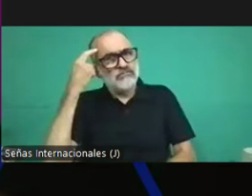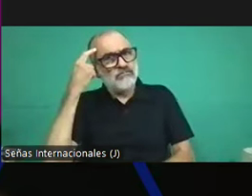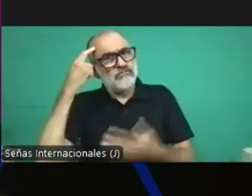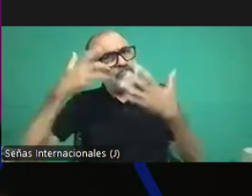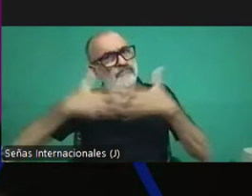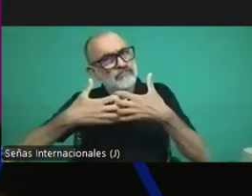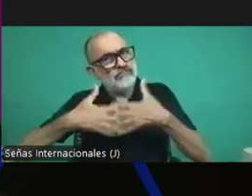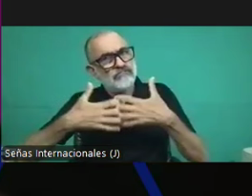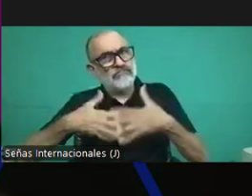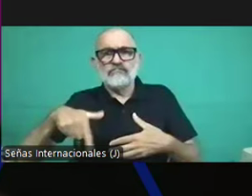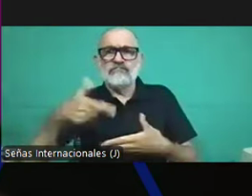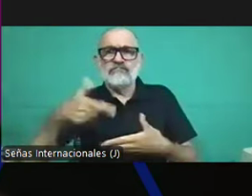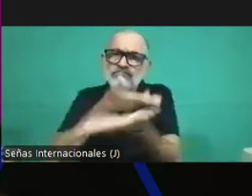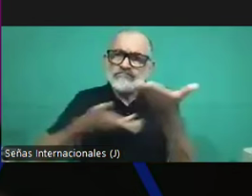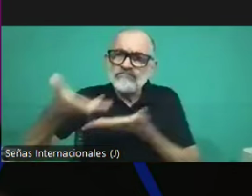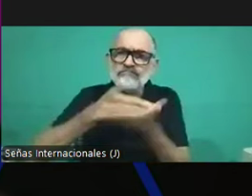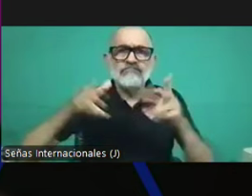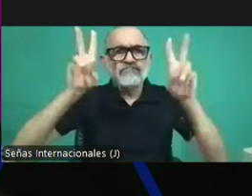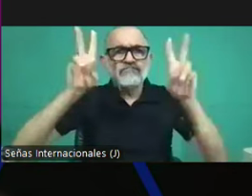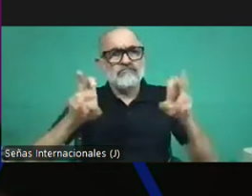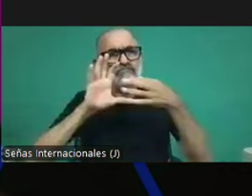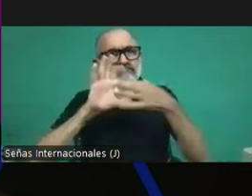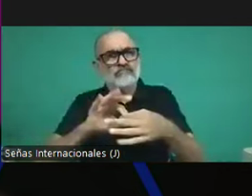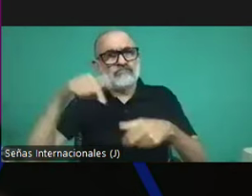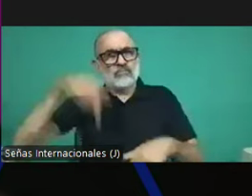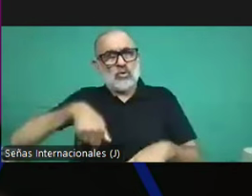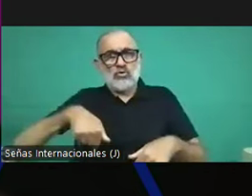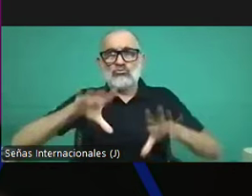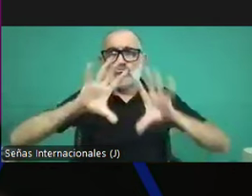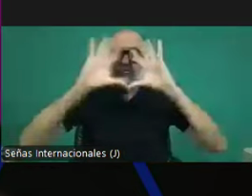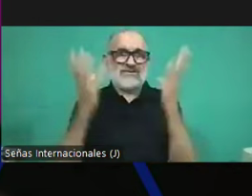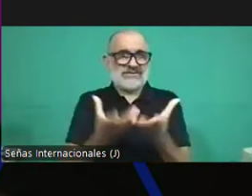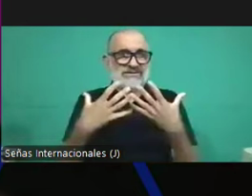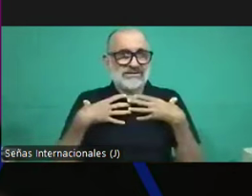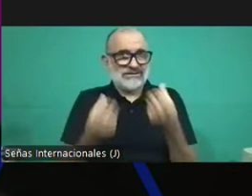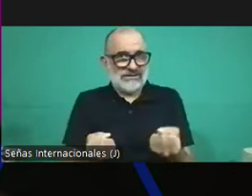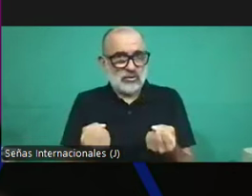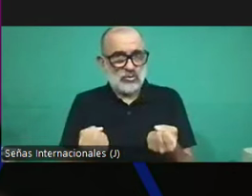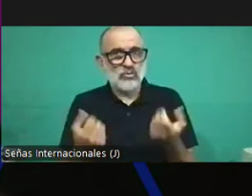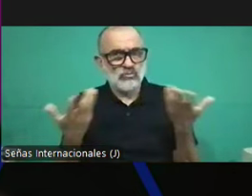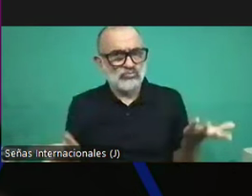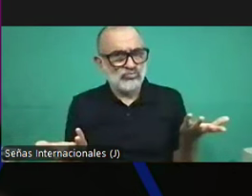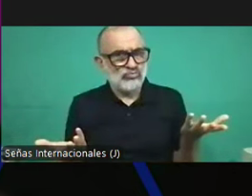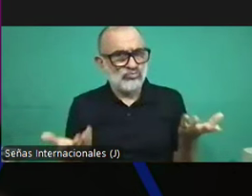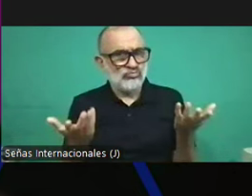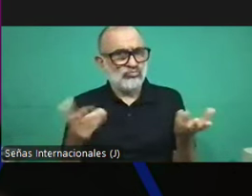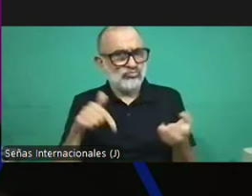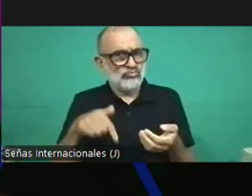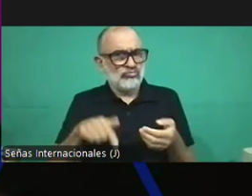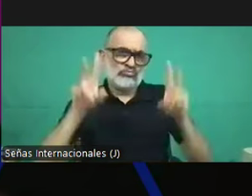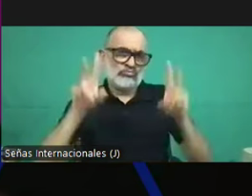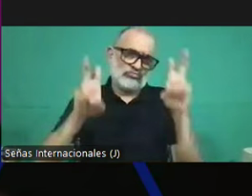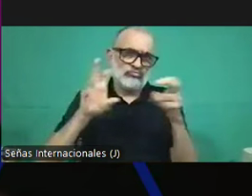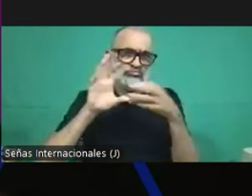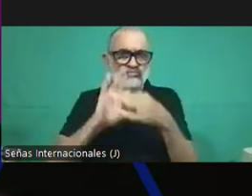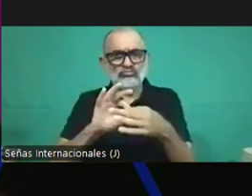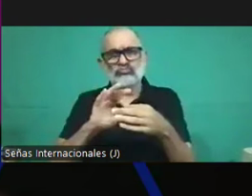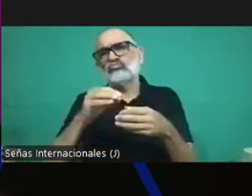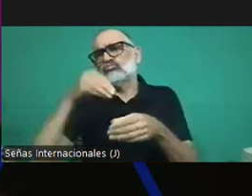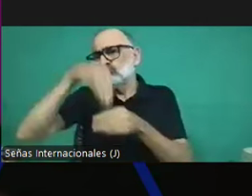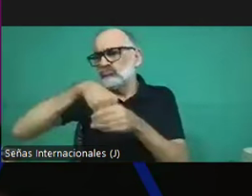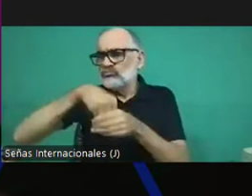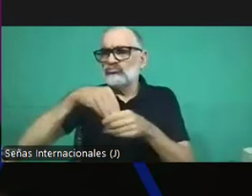Brazil universal, para esse contribution. dia muito bem celebrado por vocês todos. Enquanto gestores públicos de We're happy saúde, to a gente celebrate trabalha this de day. forma